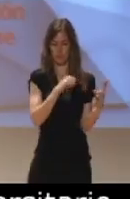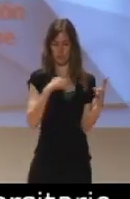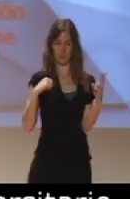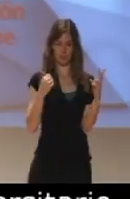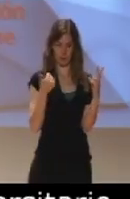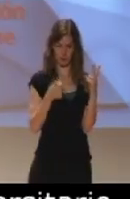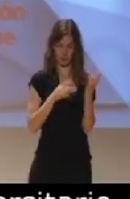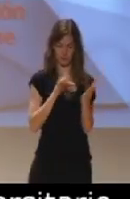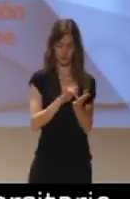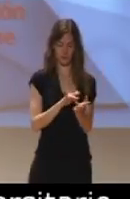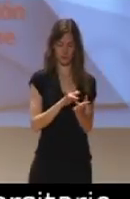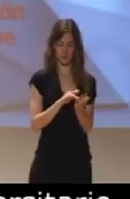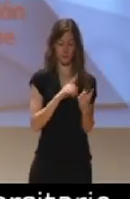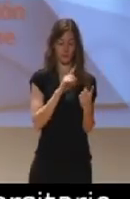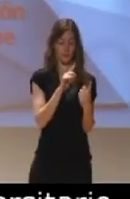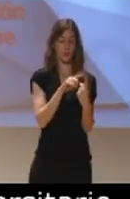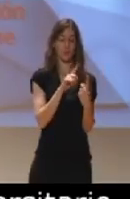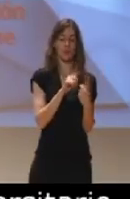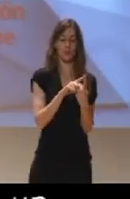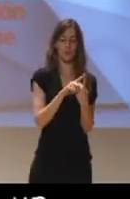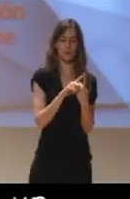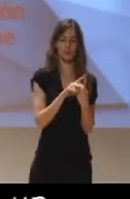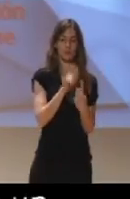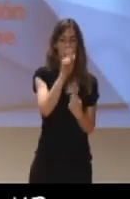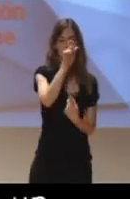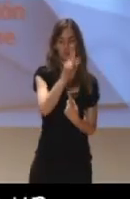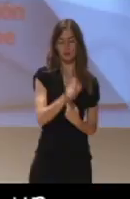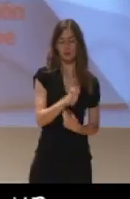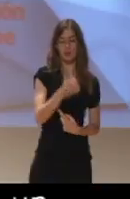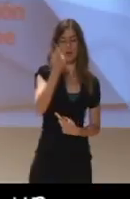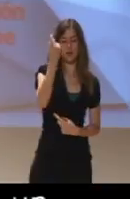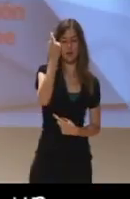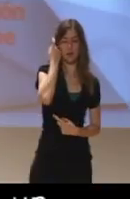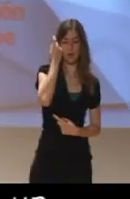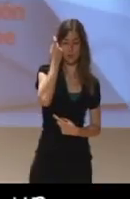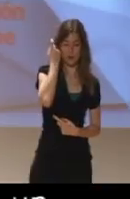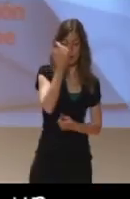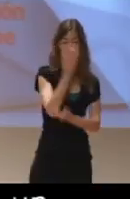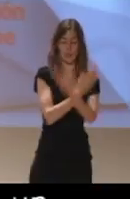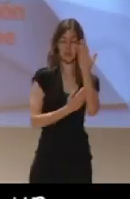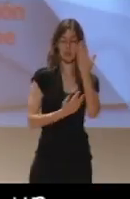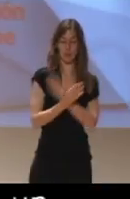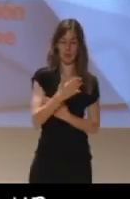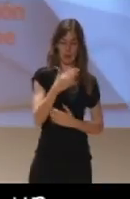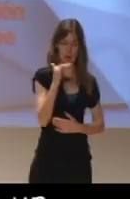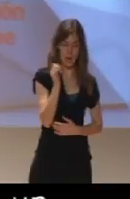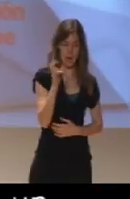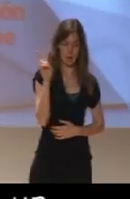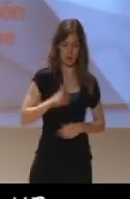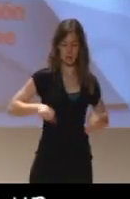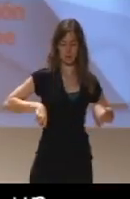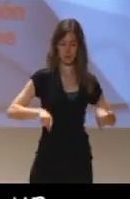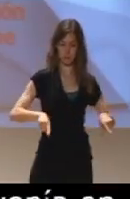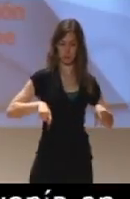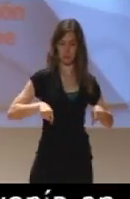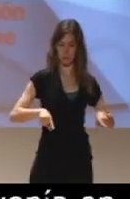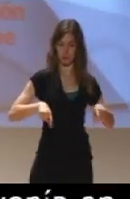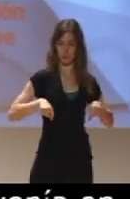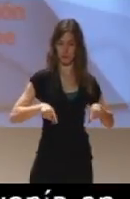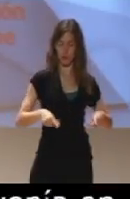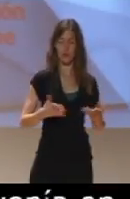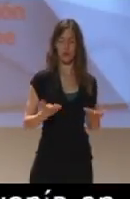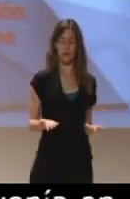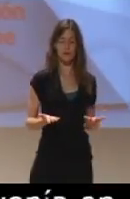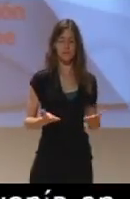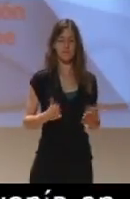cases, 2 very particular cases, since we had a student with a disability. He